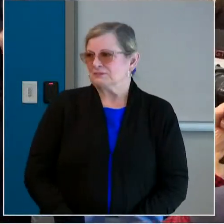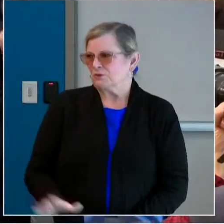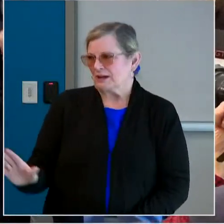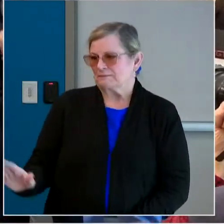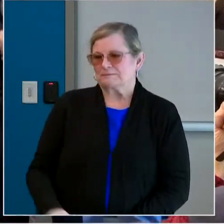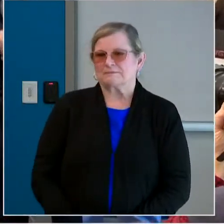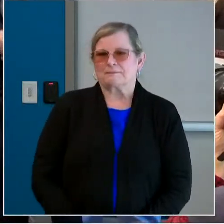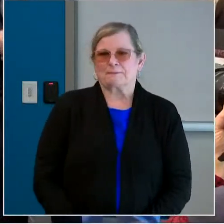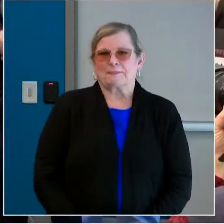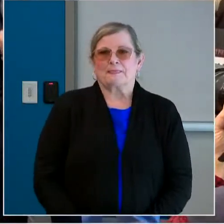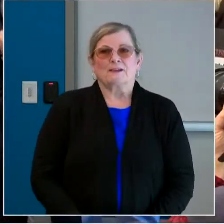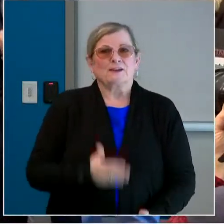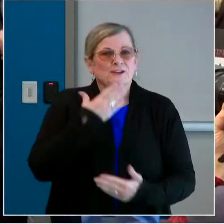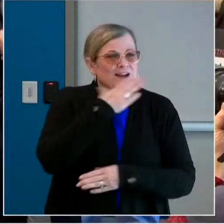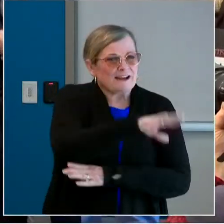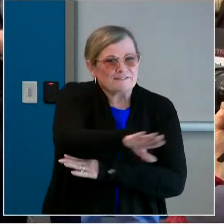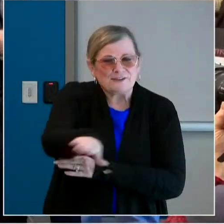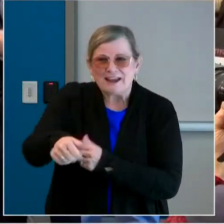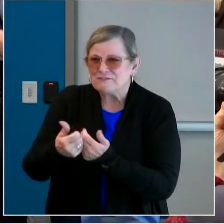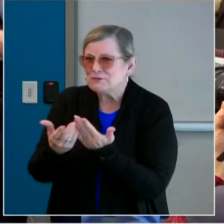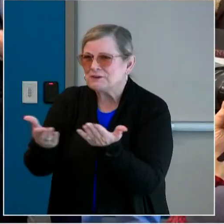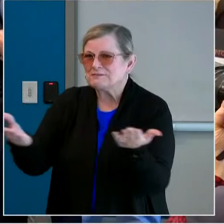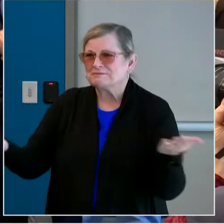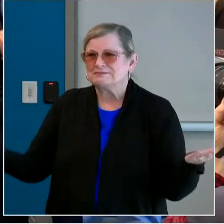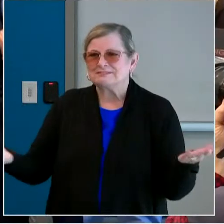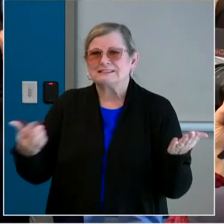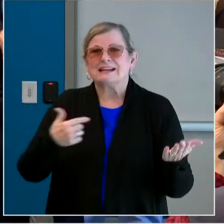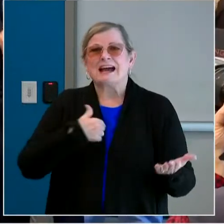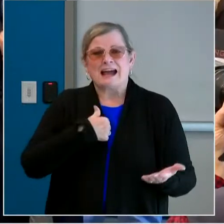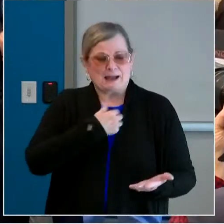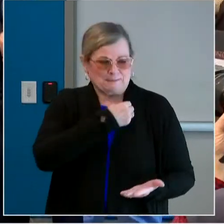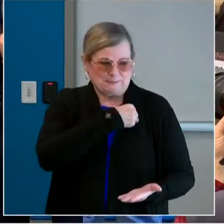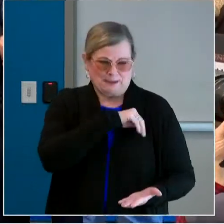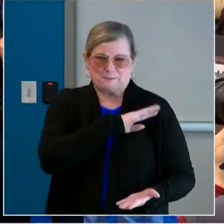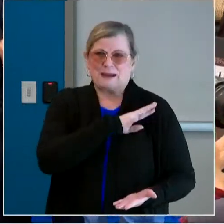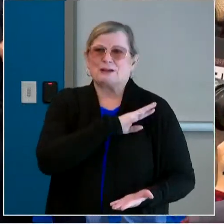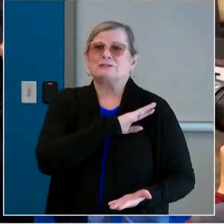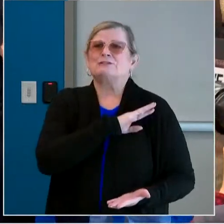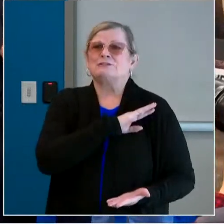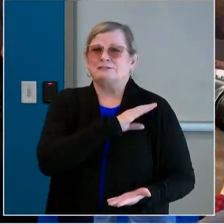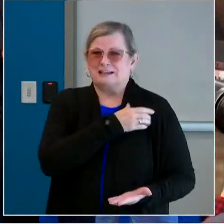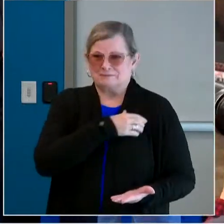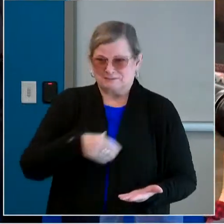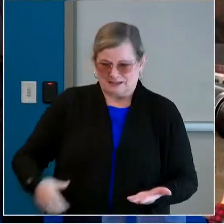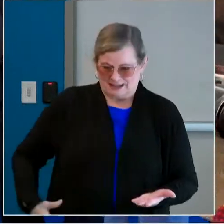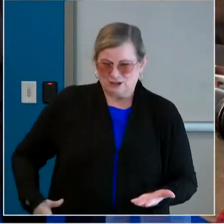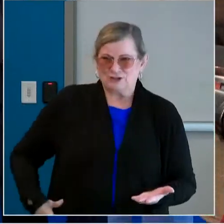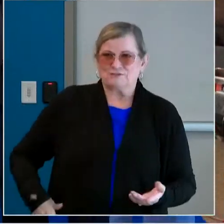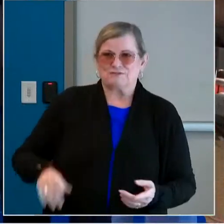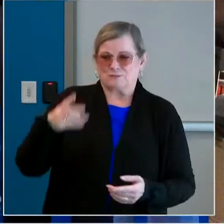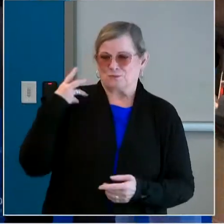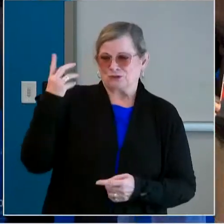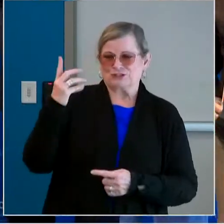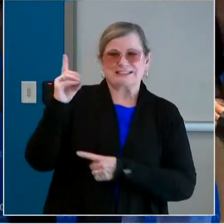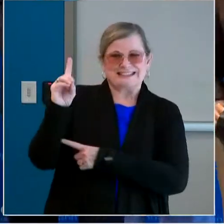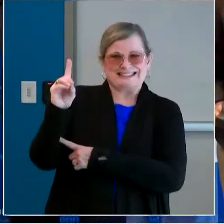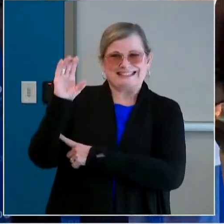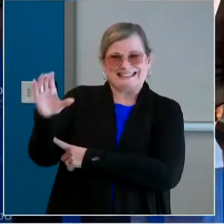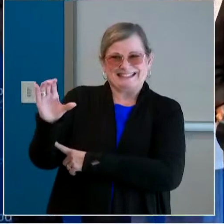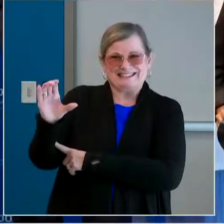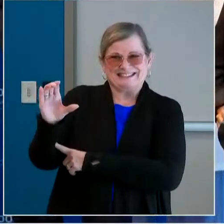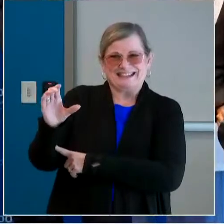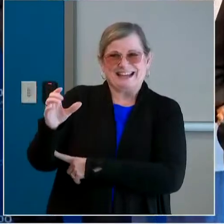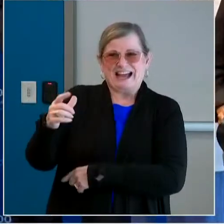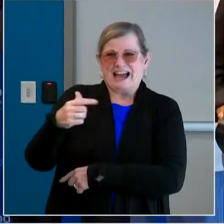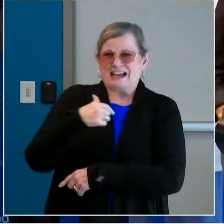Good afternoon, everyone. I'm Muriel Bowser. I'm the mayor of Washington, D.C. I called Dr.